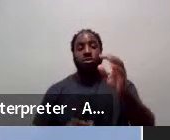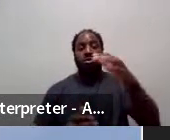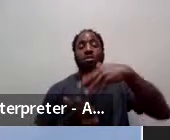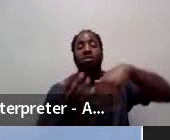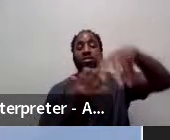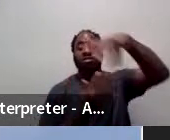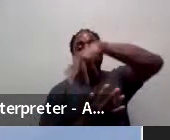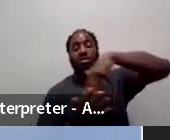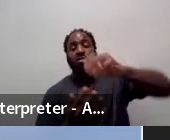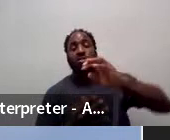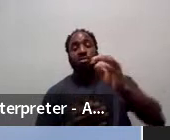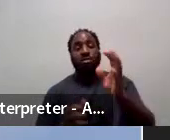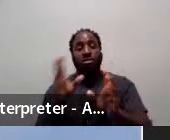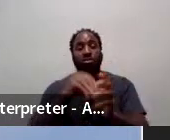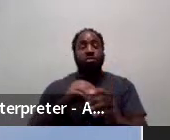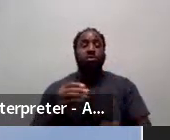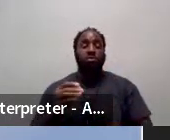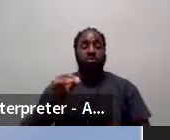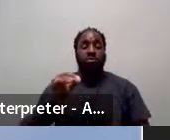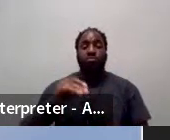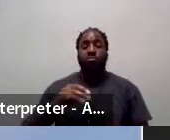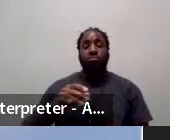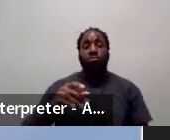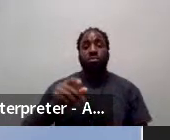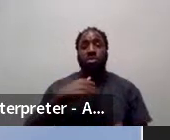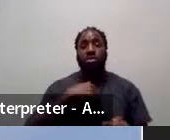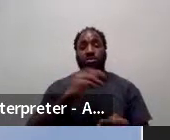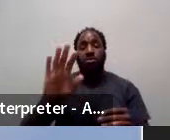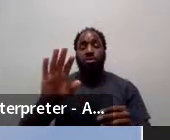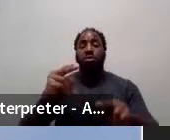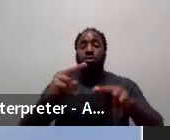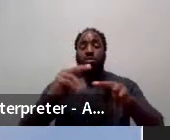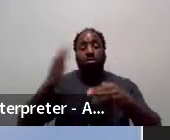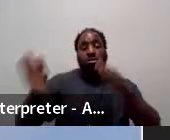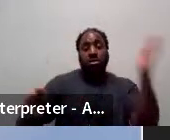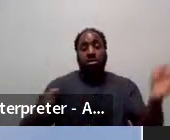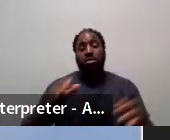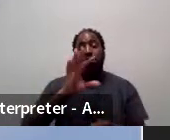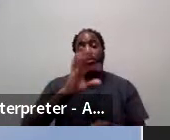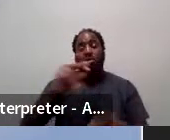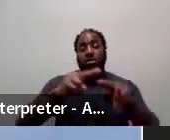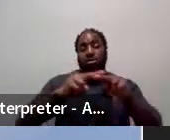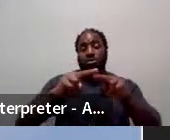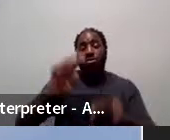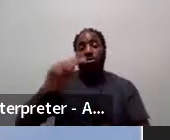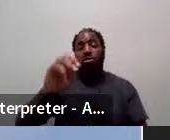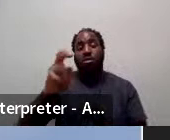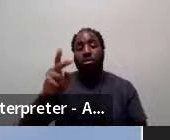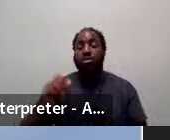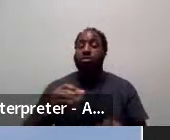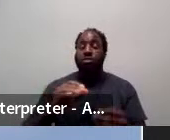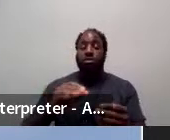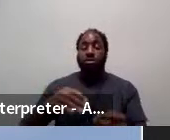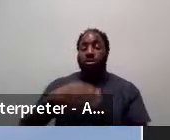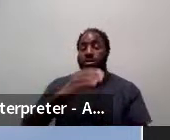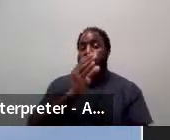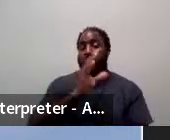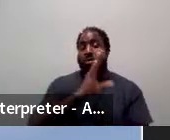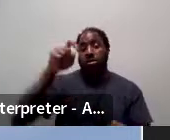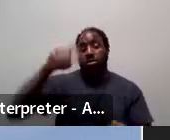the north and south sides of the tracks, which will then take you up to an overpass and then down